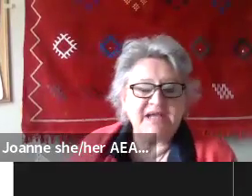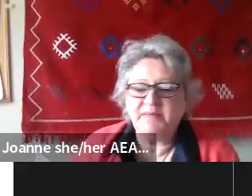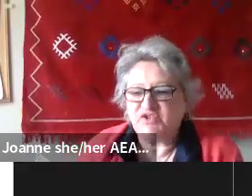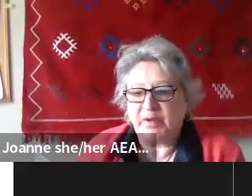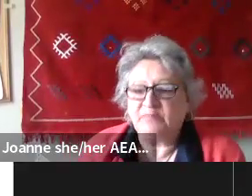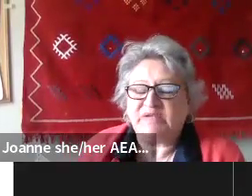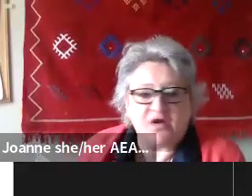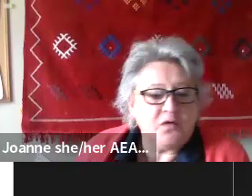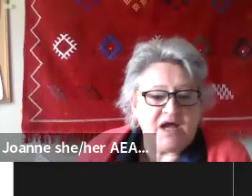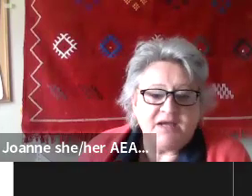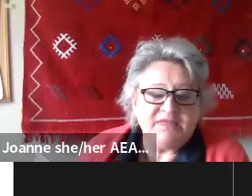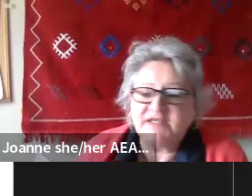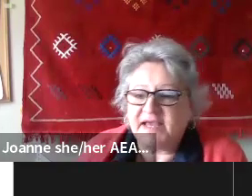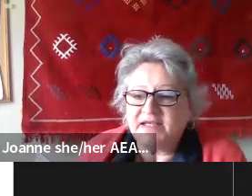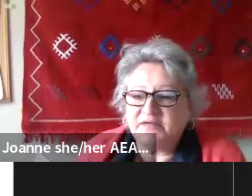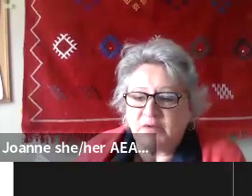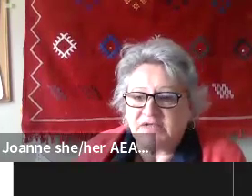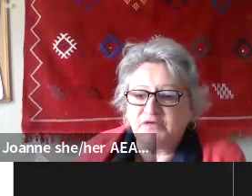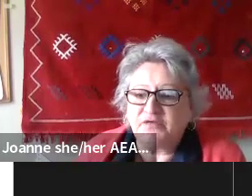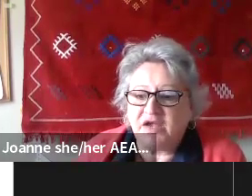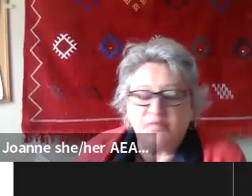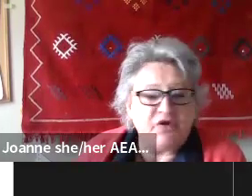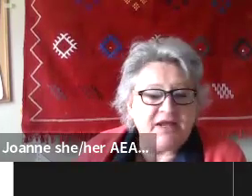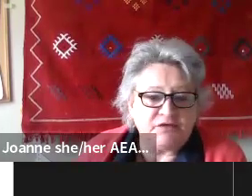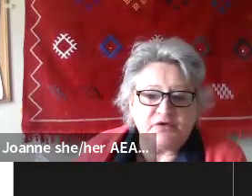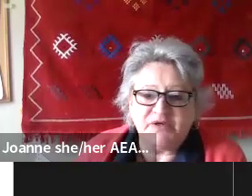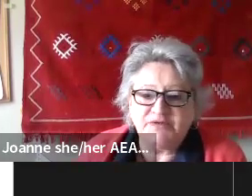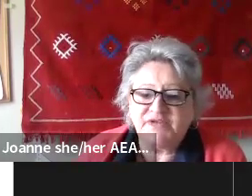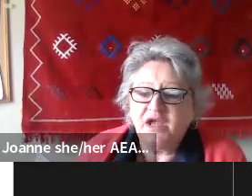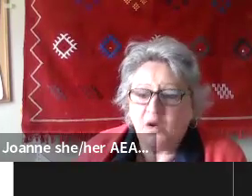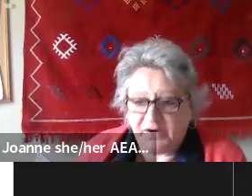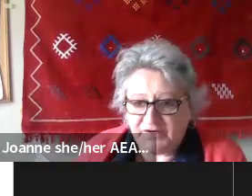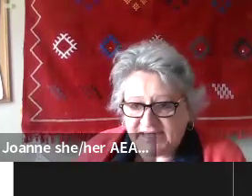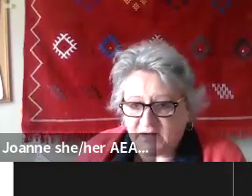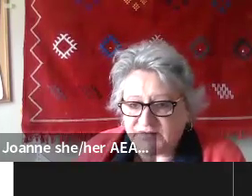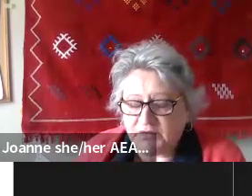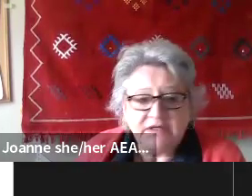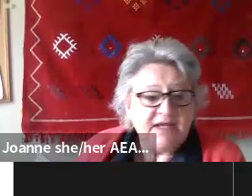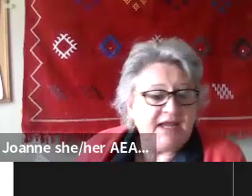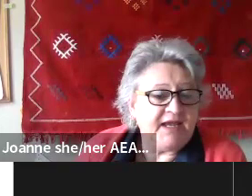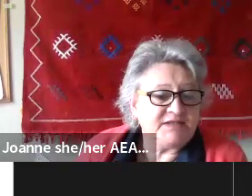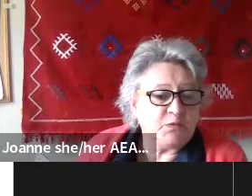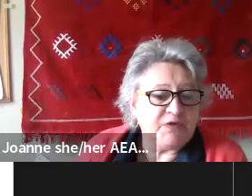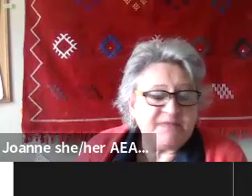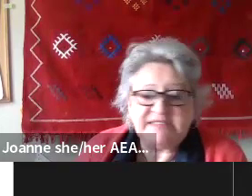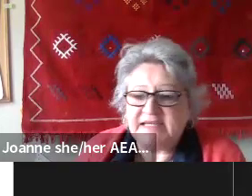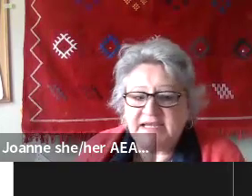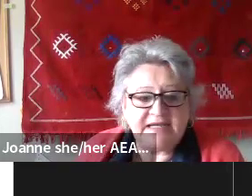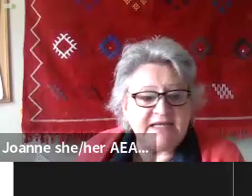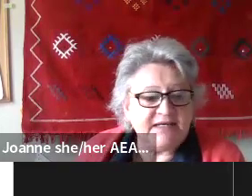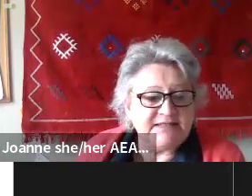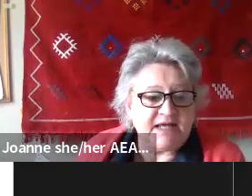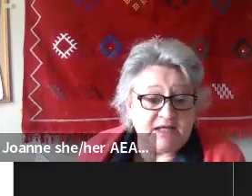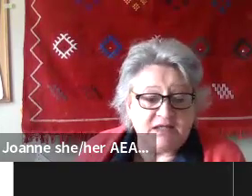So my name is Joanne Blinco. I'm the Executive Director for the Alberta Elder Abuse Awareness Council. And with me